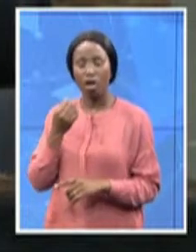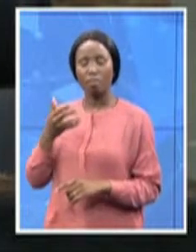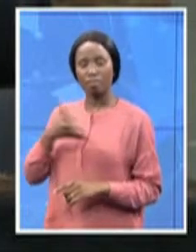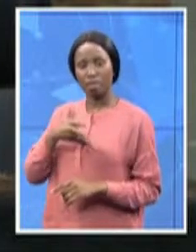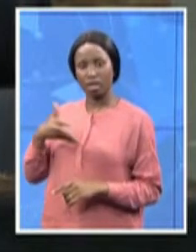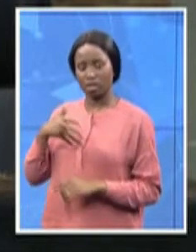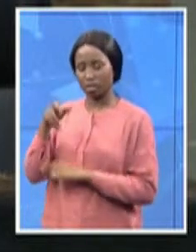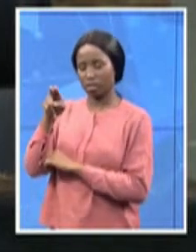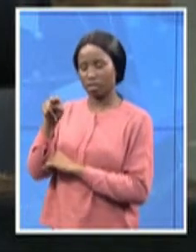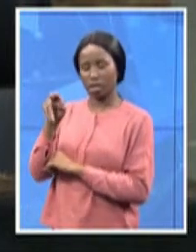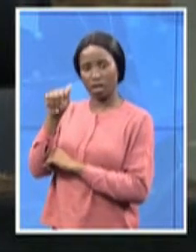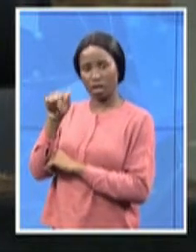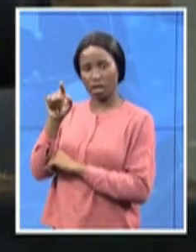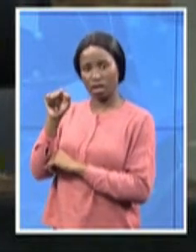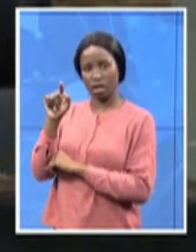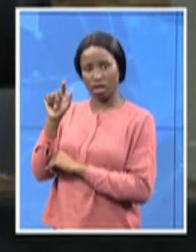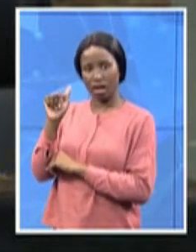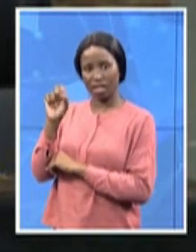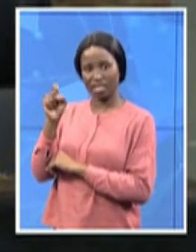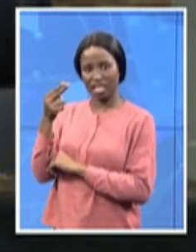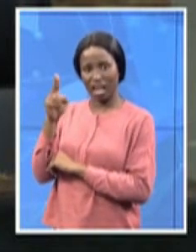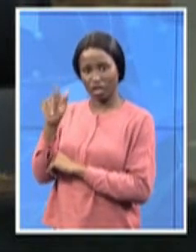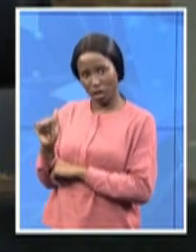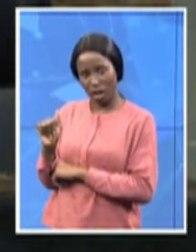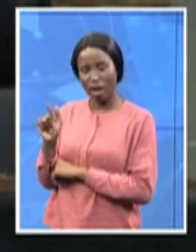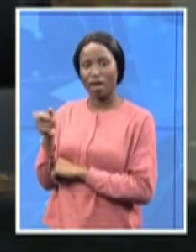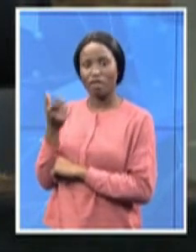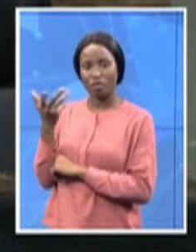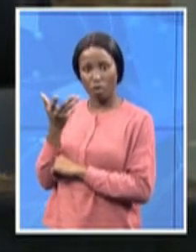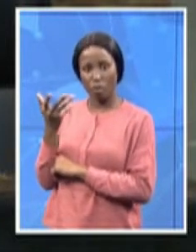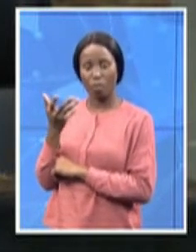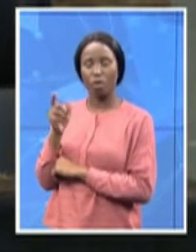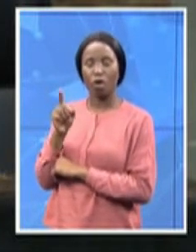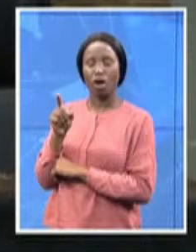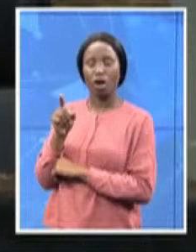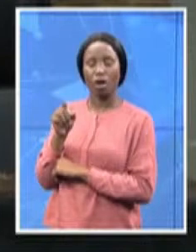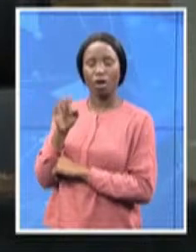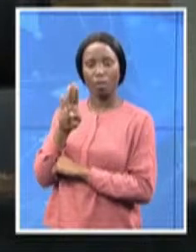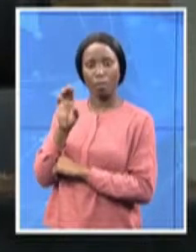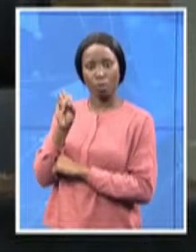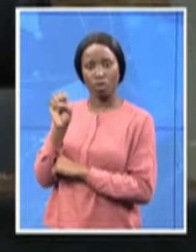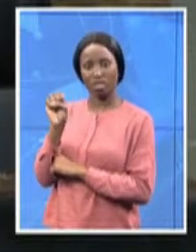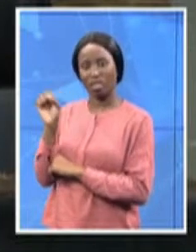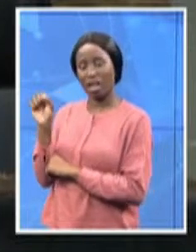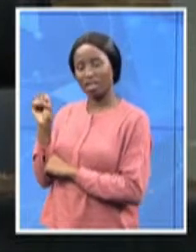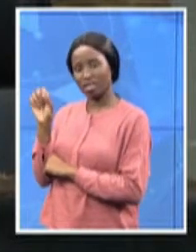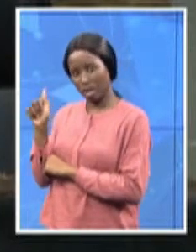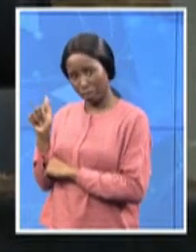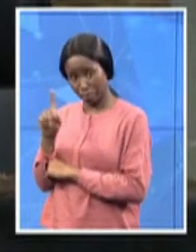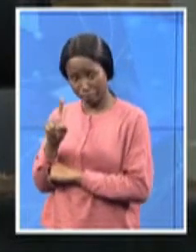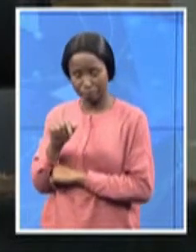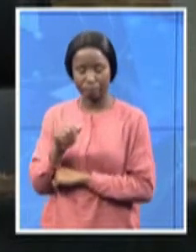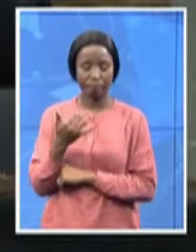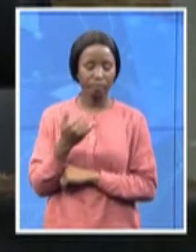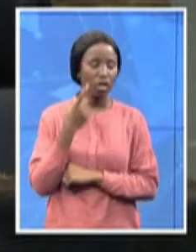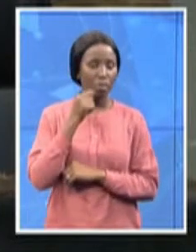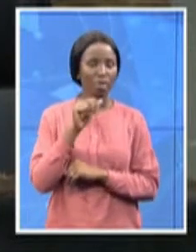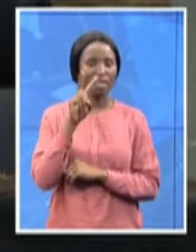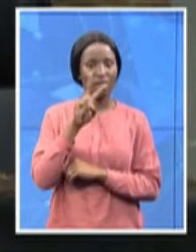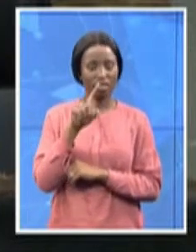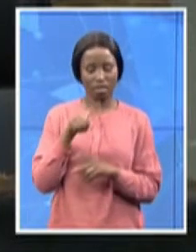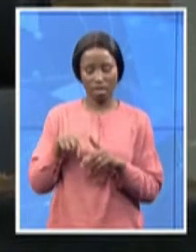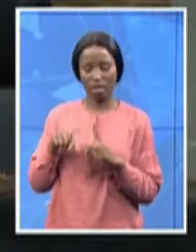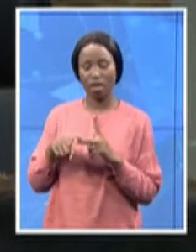of African Global Operations. Mr. Fenter and Mr. Olivier were the employees of